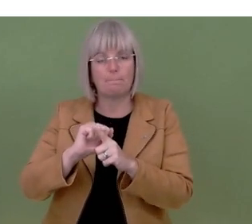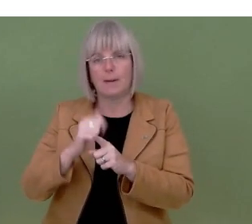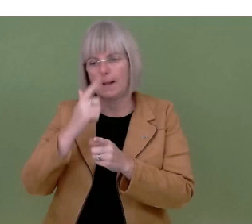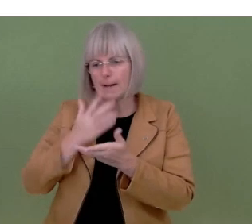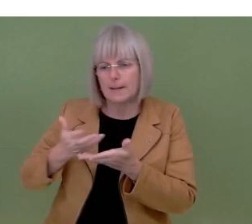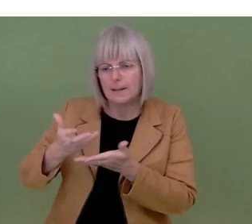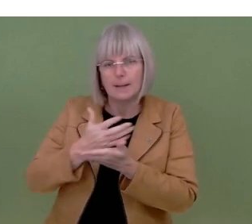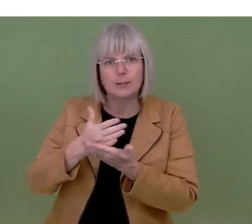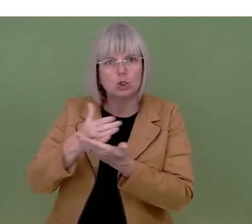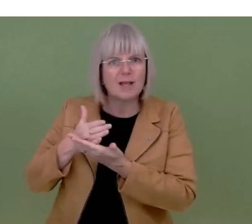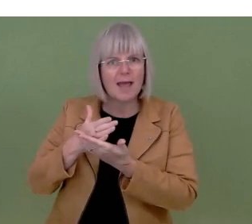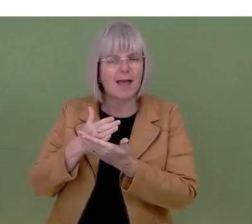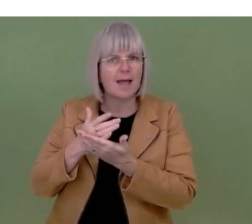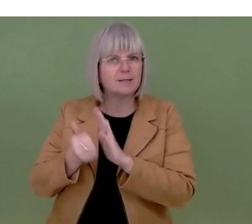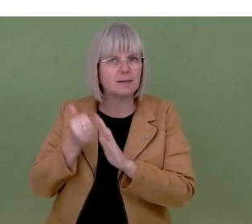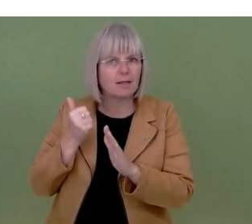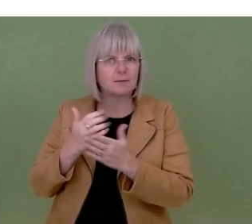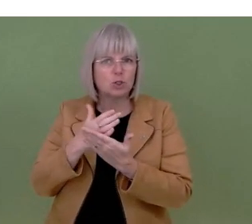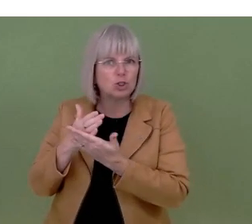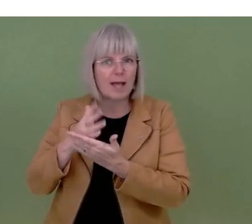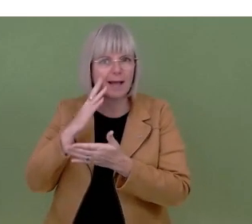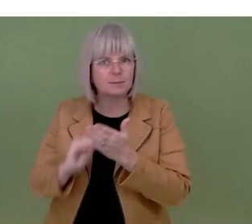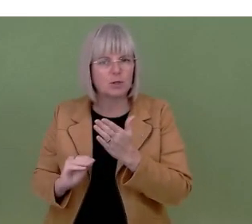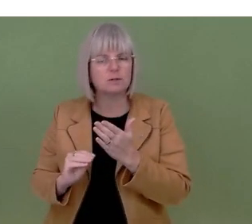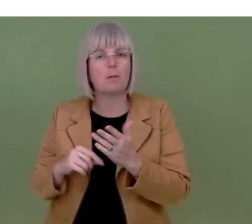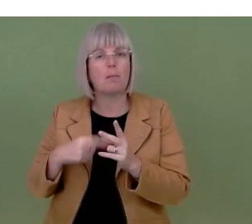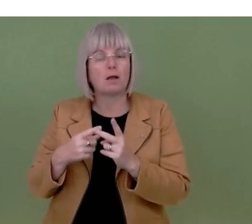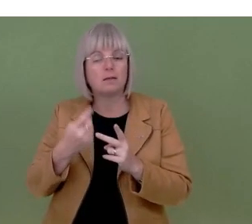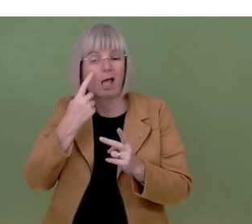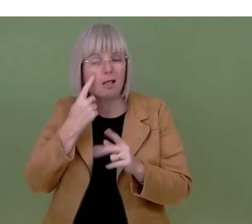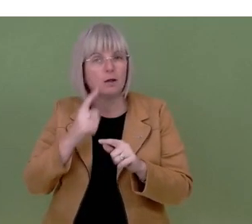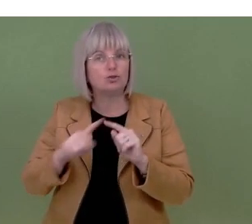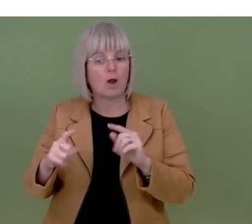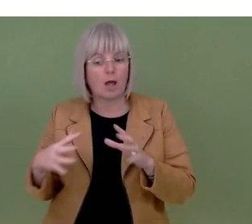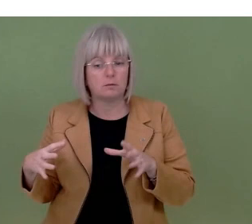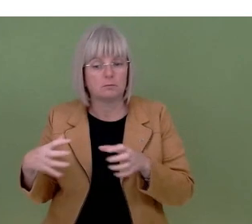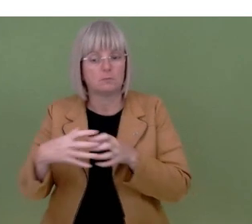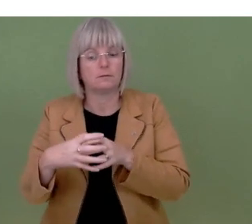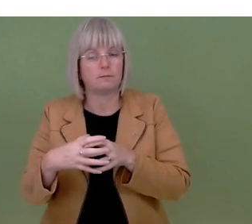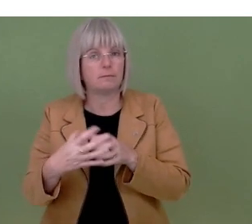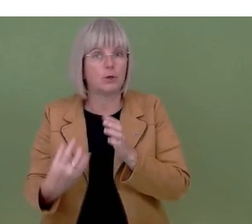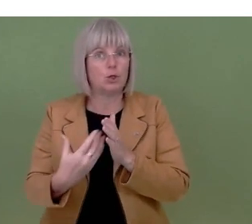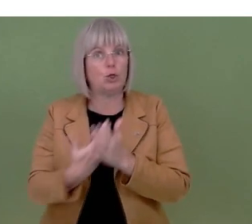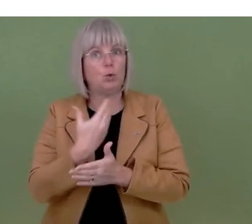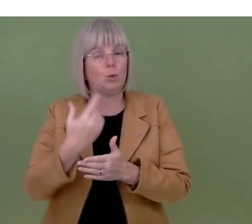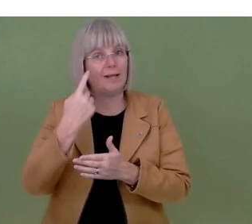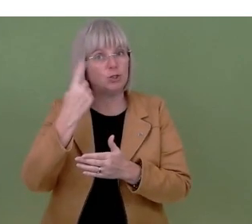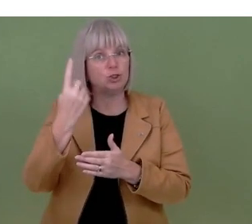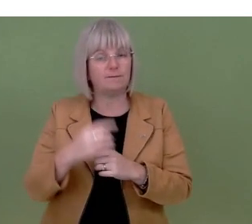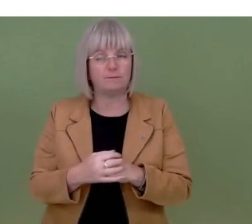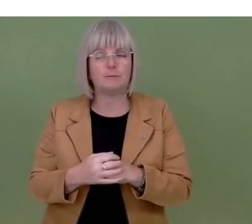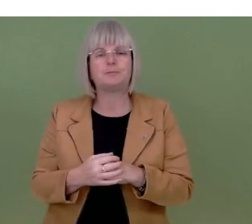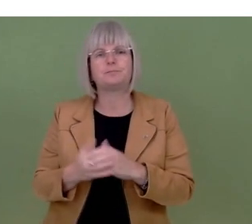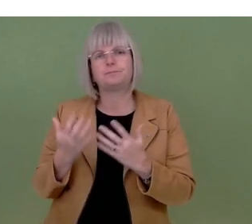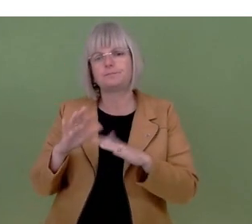experience and to trial some new initiatives together, which included actually setting up a couple of conferences